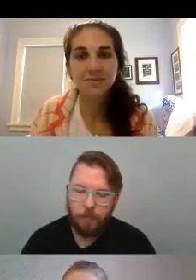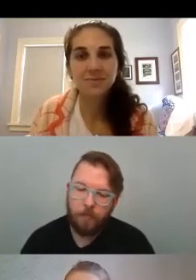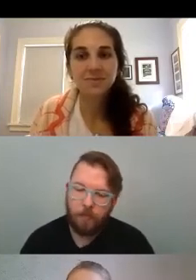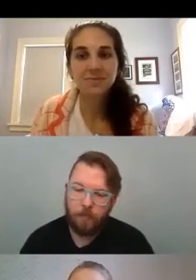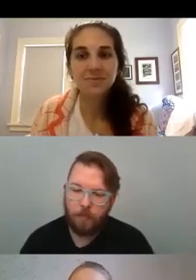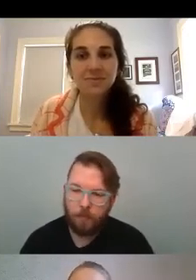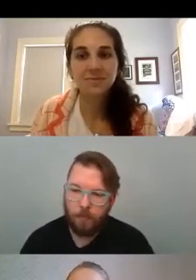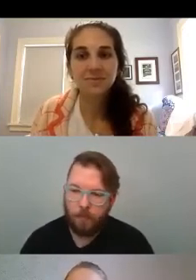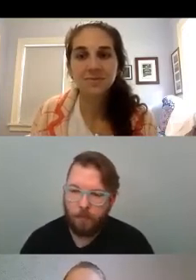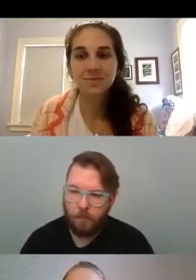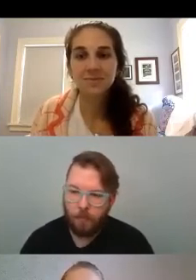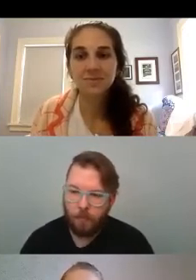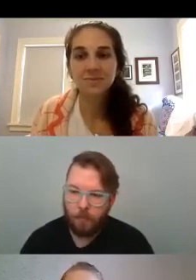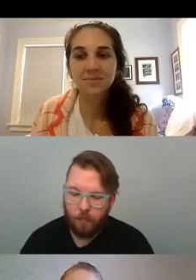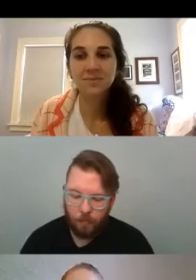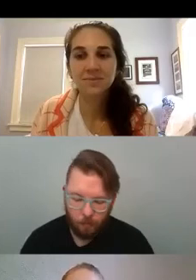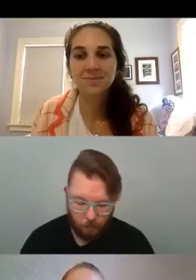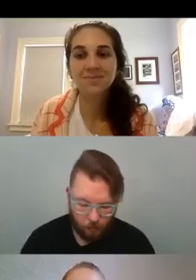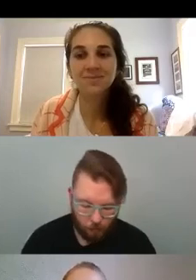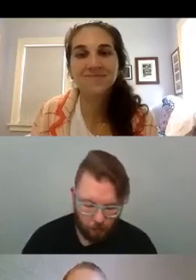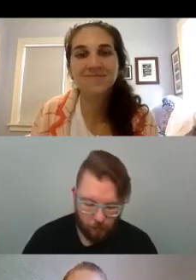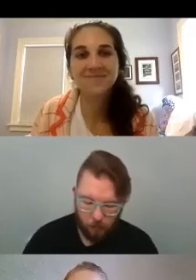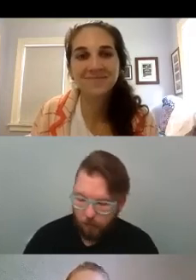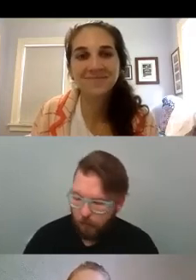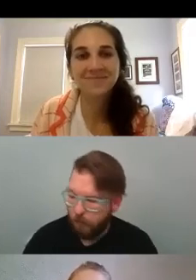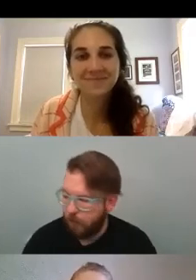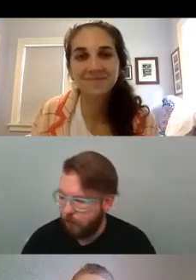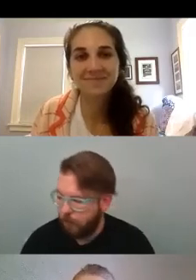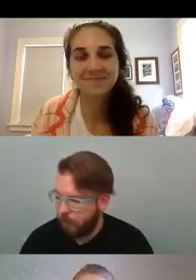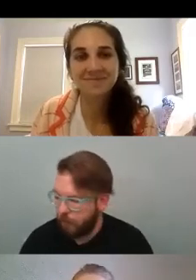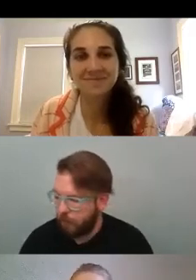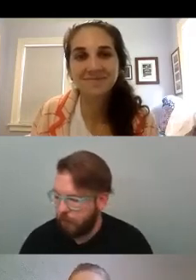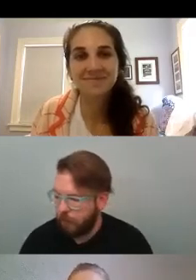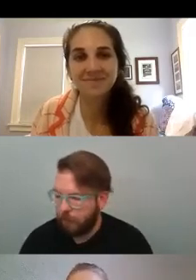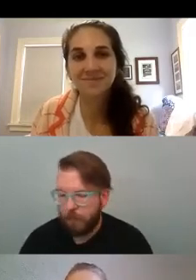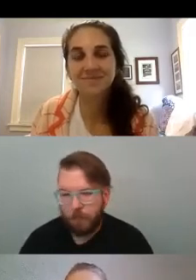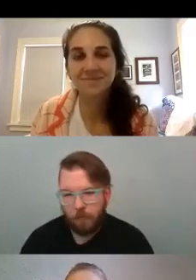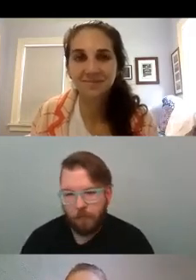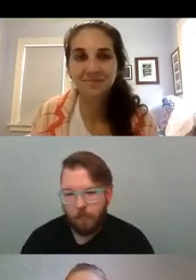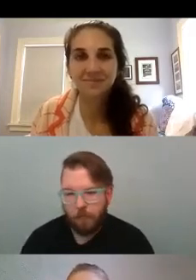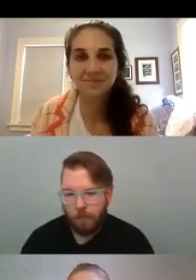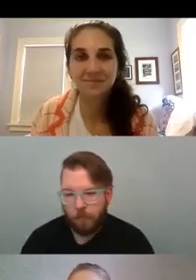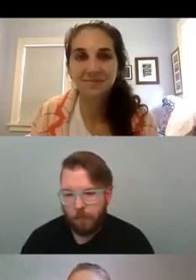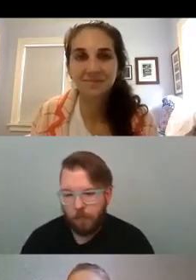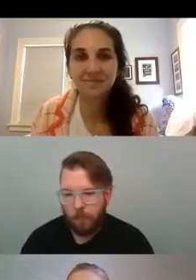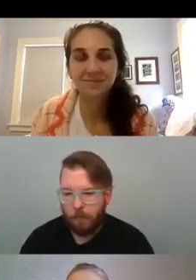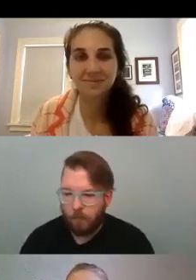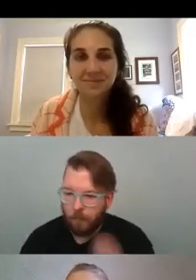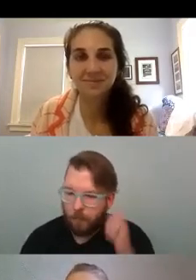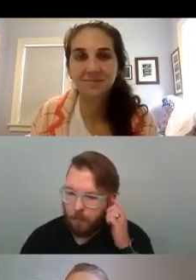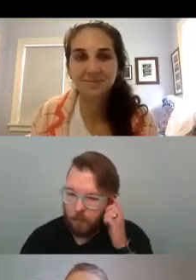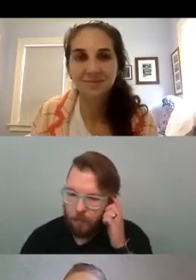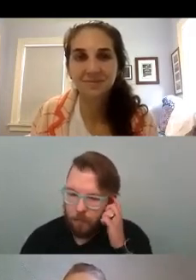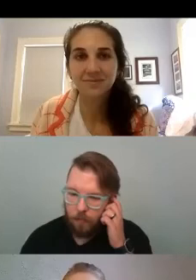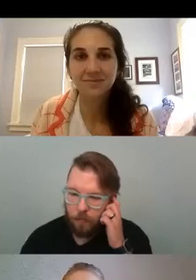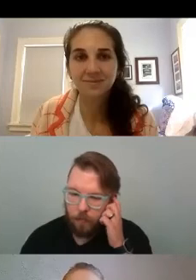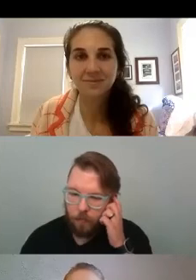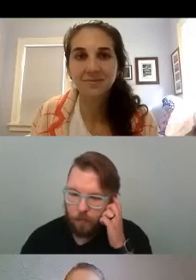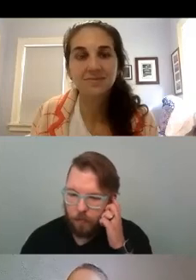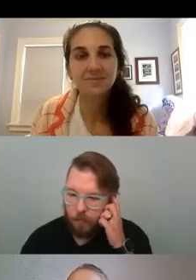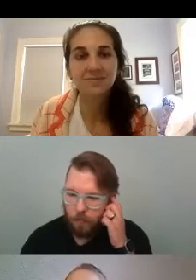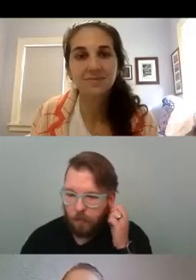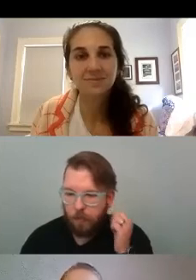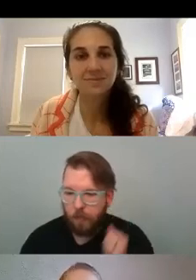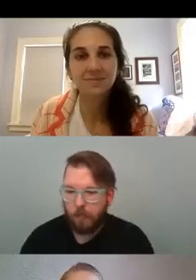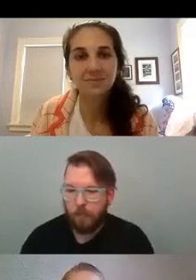about 2 or 3 years ago, where I wanted to move away from volunteer educators and towards a contracted educators, which